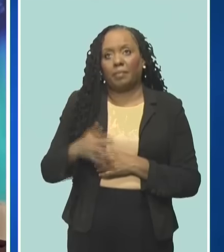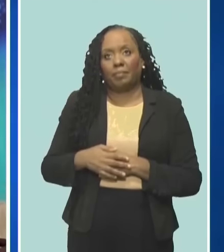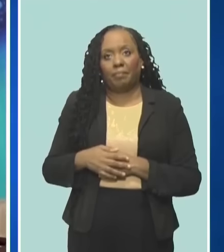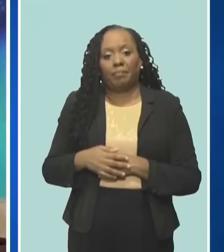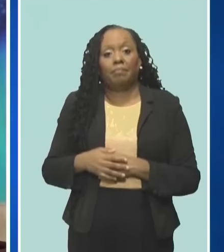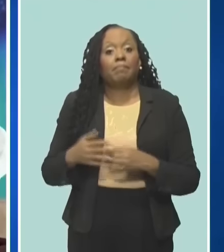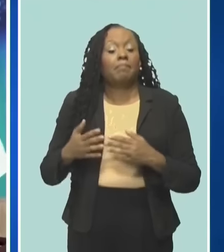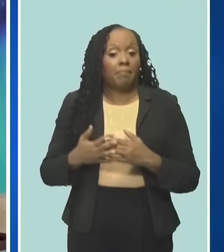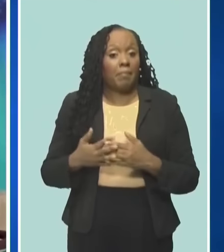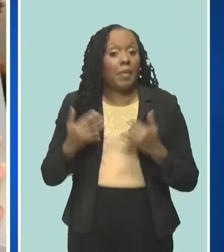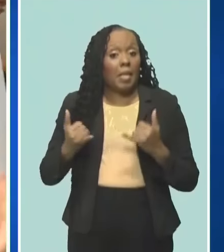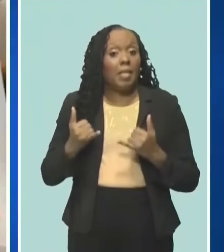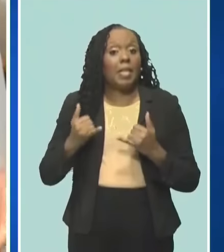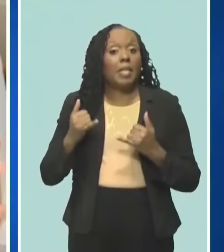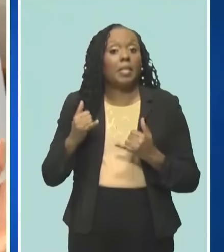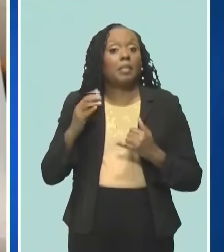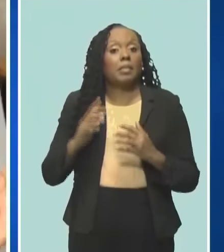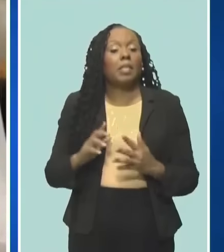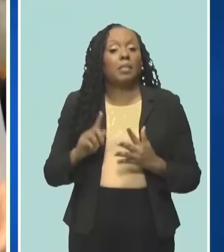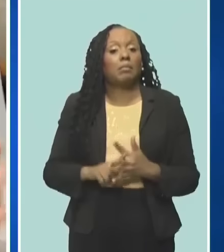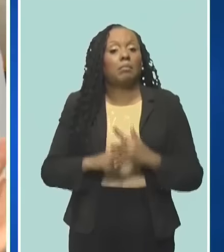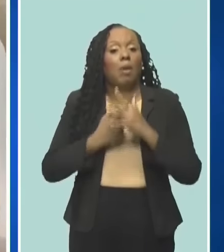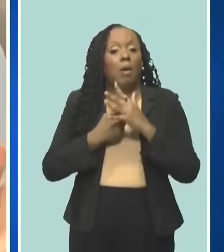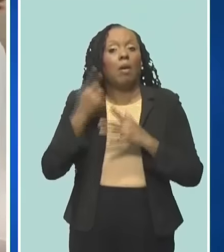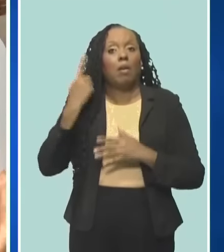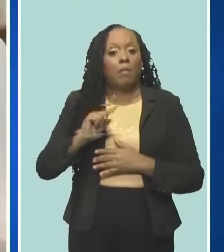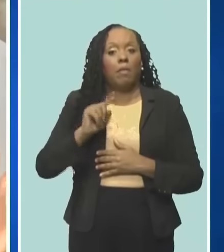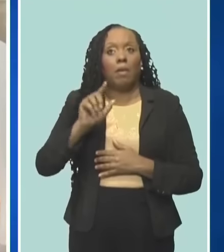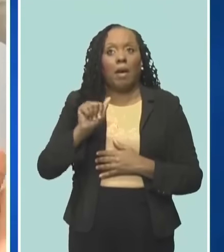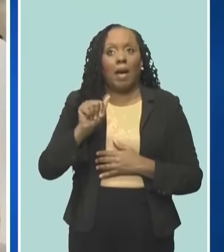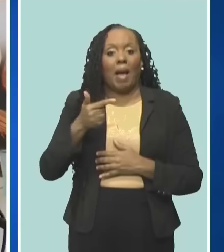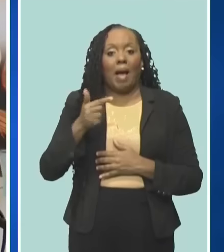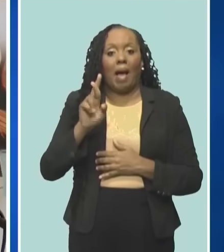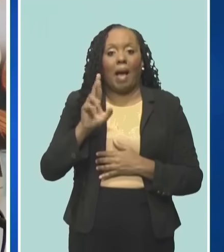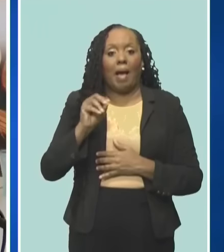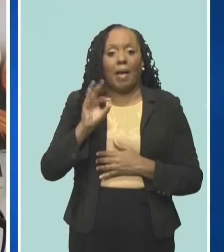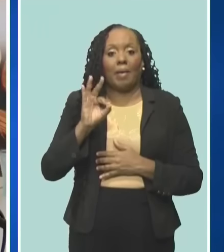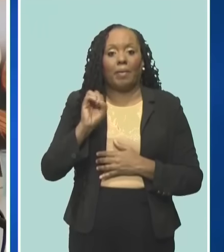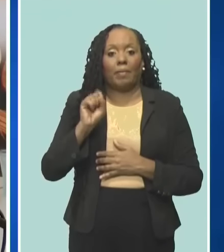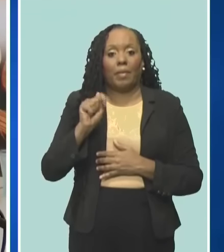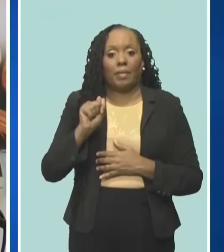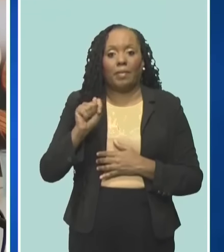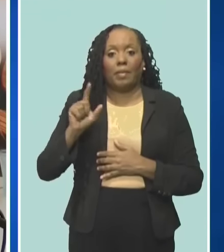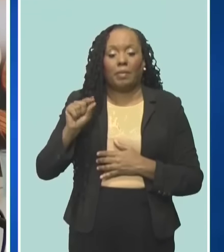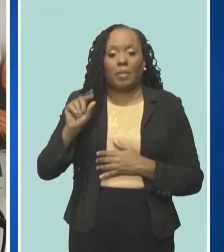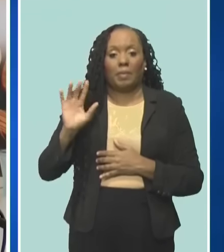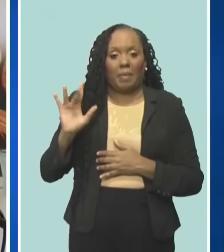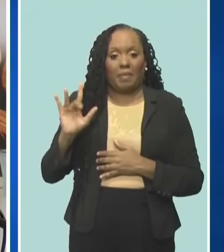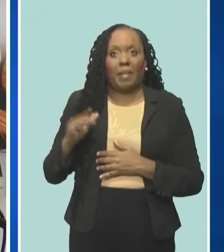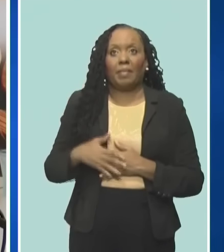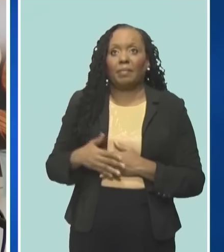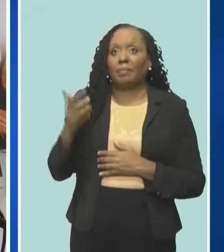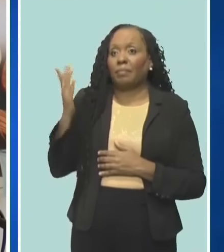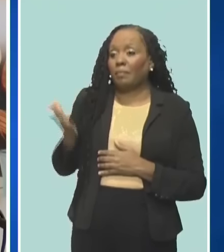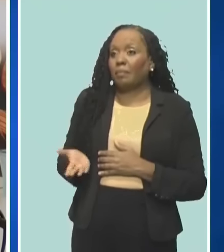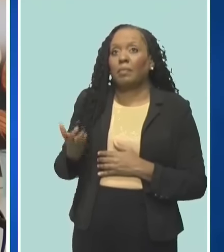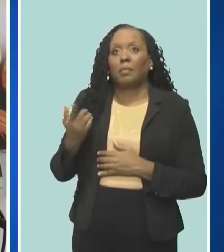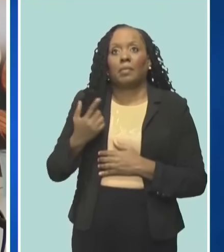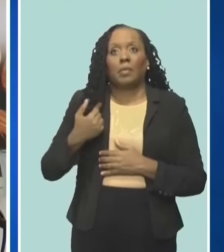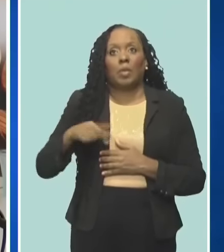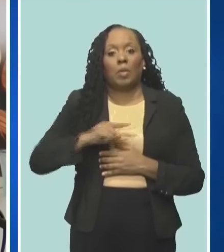he says needs to be improved is veterinary services. We've been looking and unsuccessfully, both James